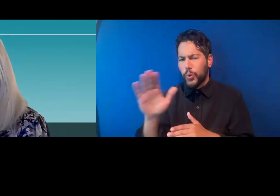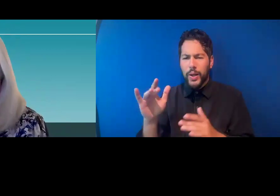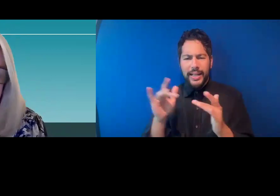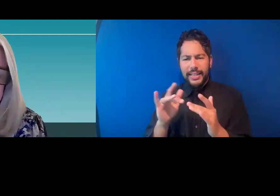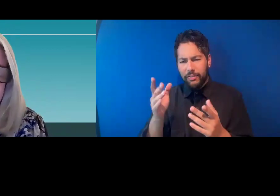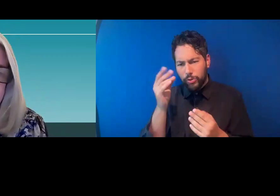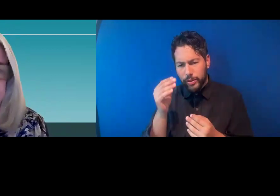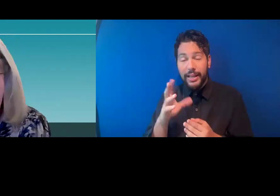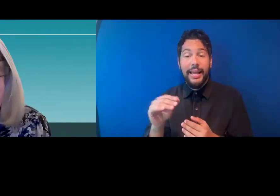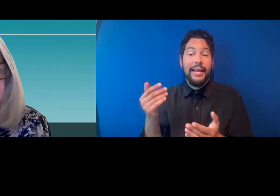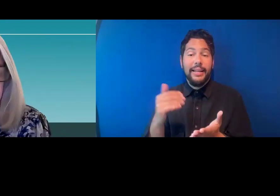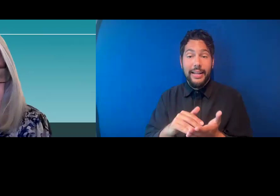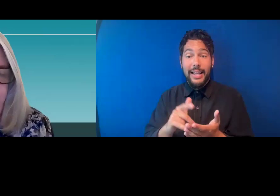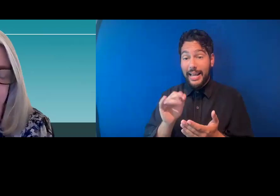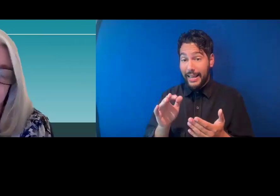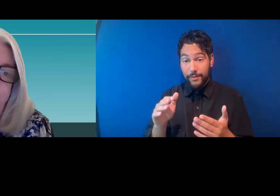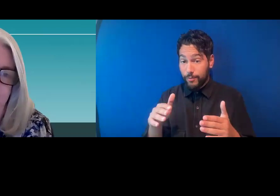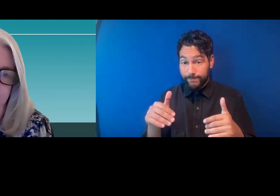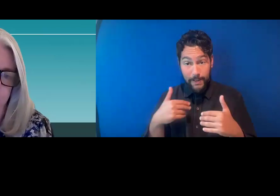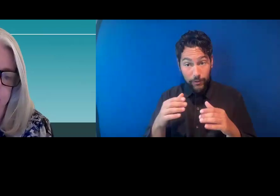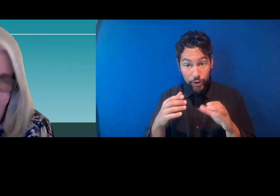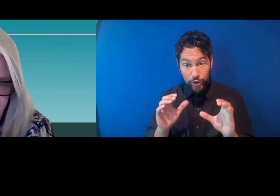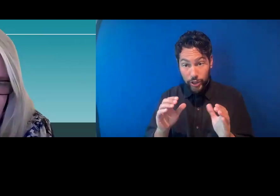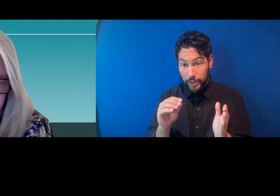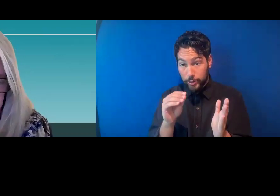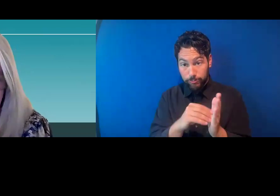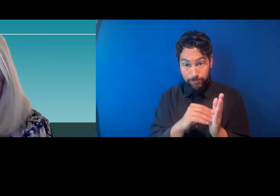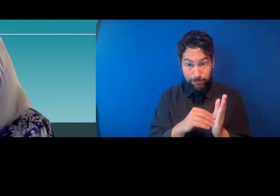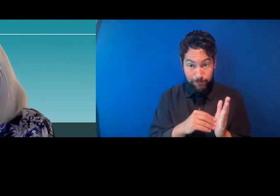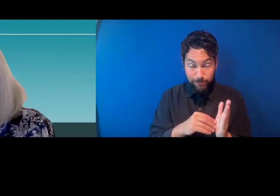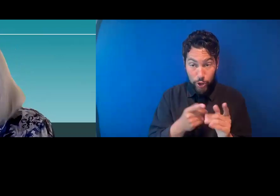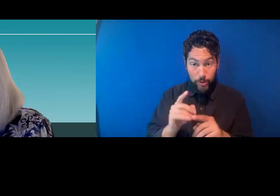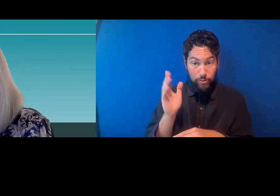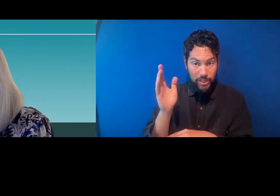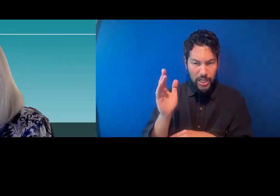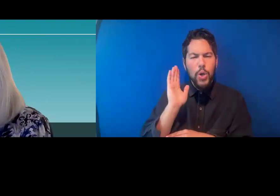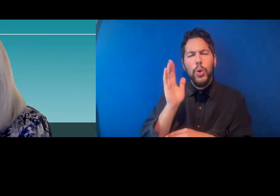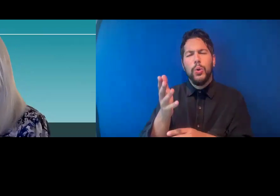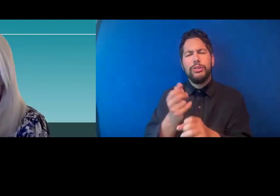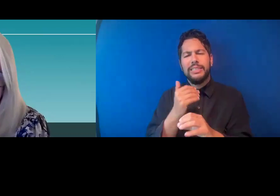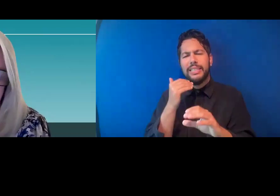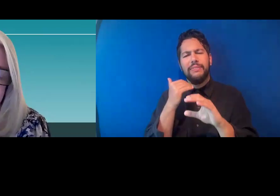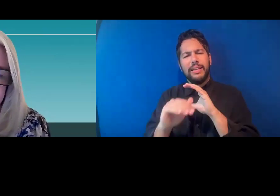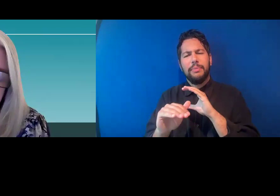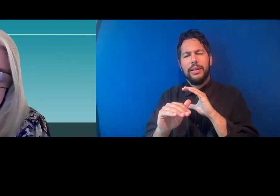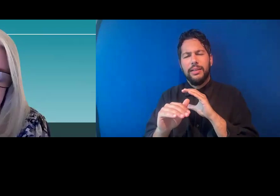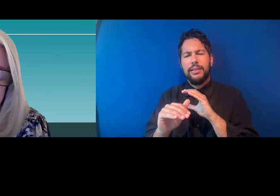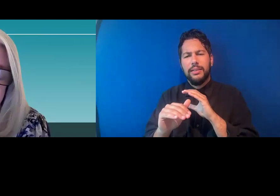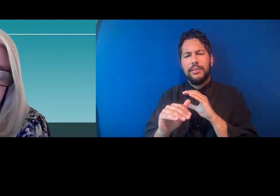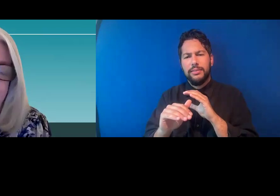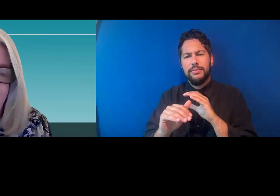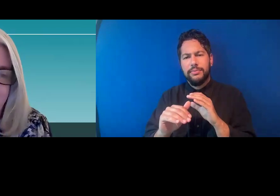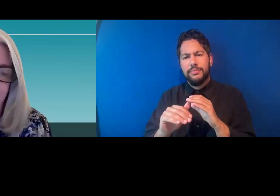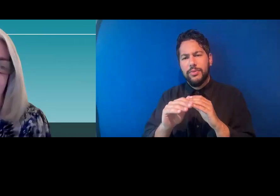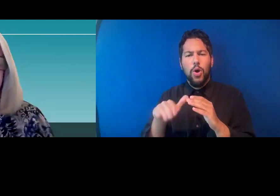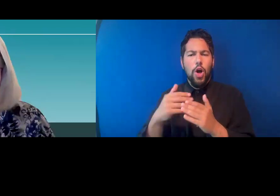information. Again, if you didn't get a chance to note it down during the presentation, you'll be getting an email where you'll get